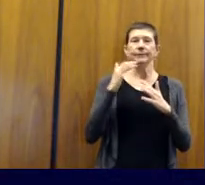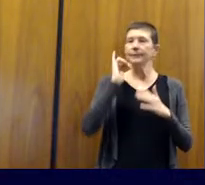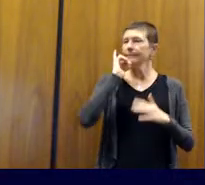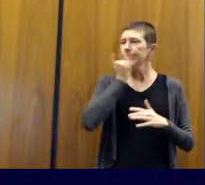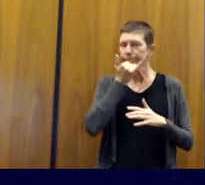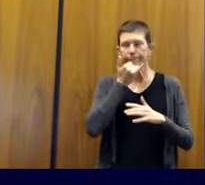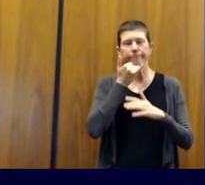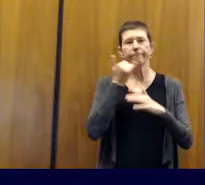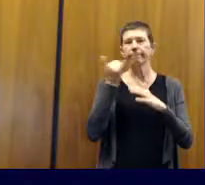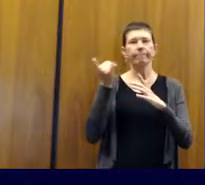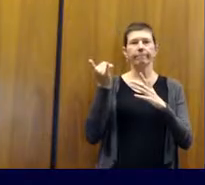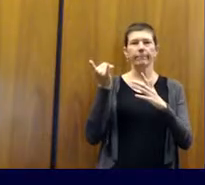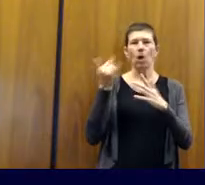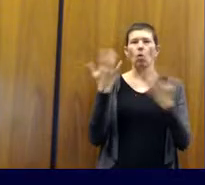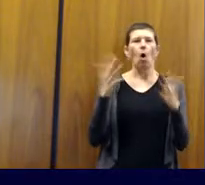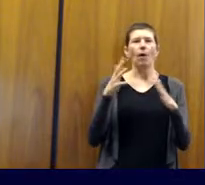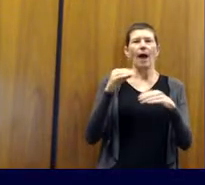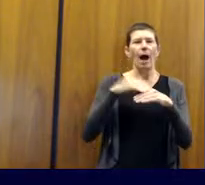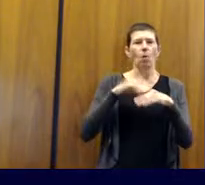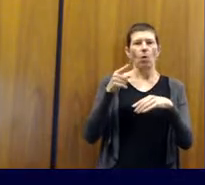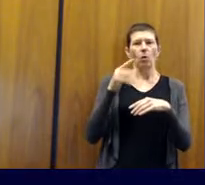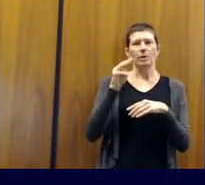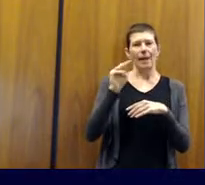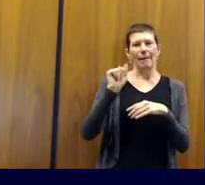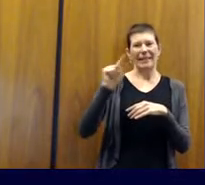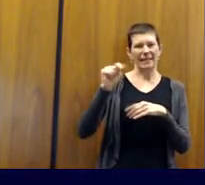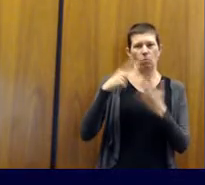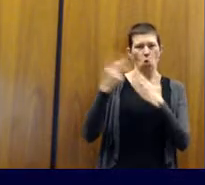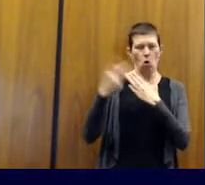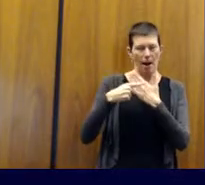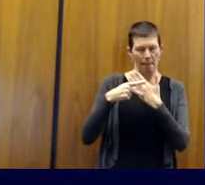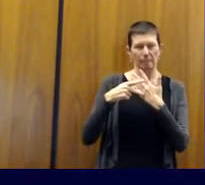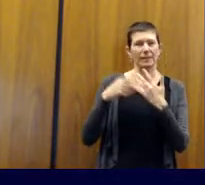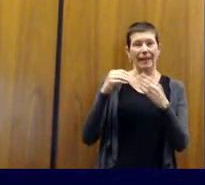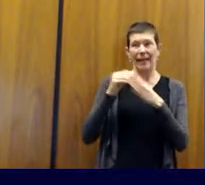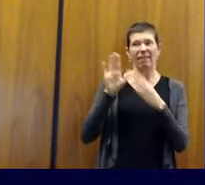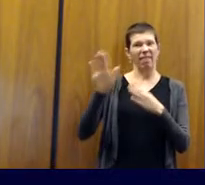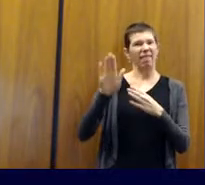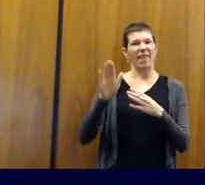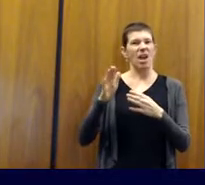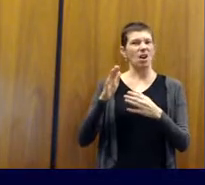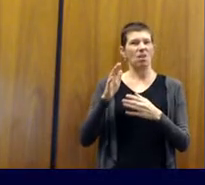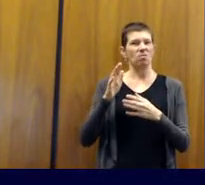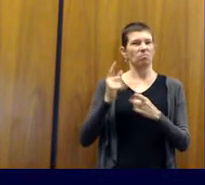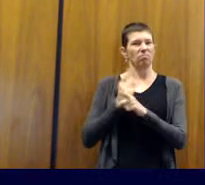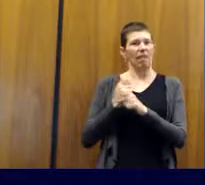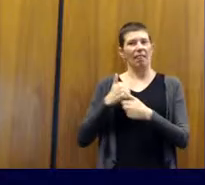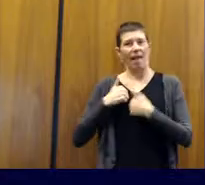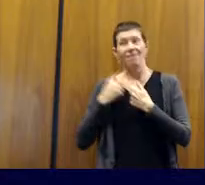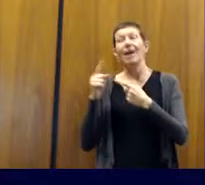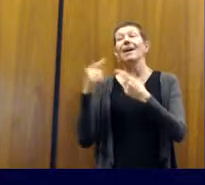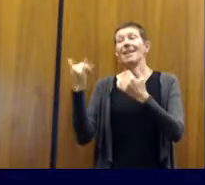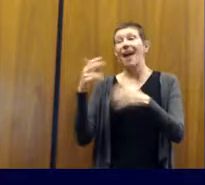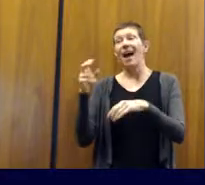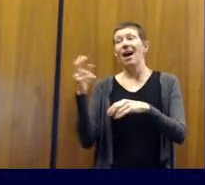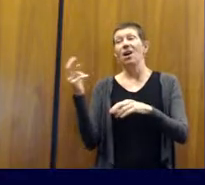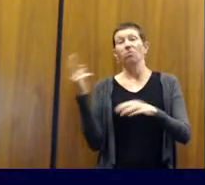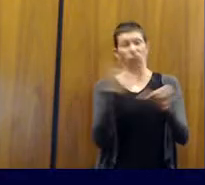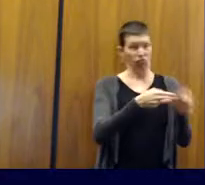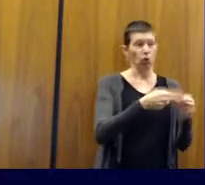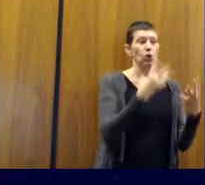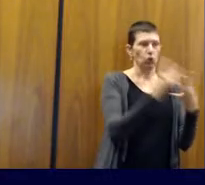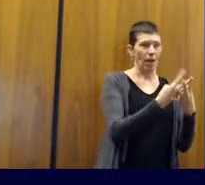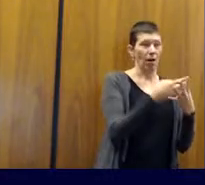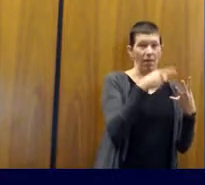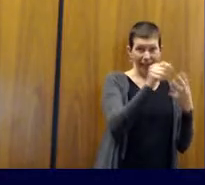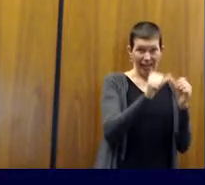already on one of these MAT programs in civilian life, then they're in the jail and they can continue under this.